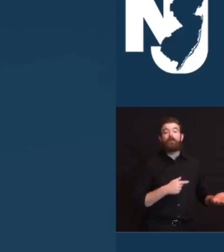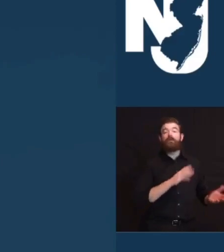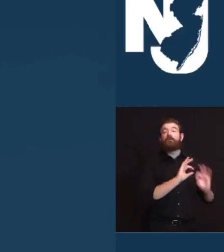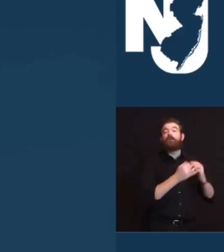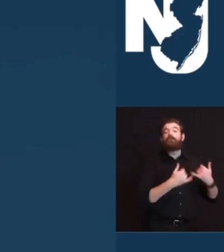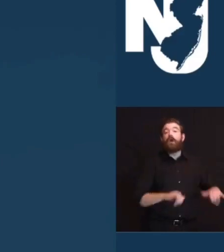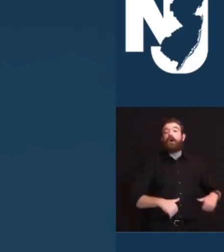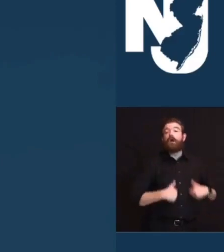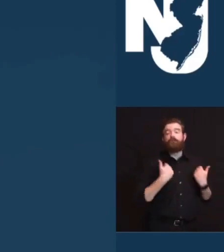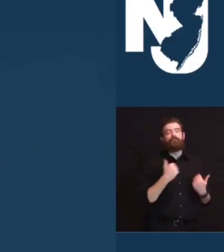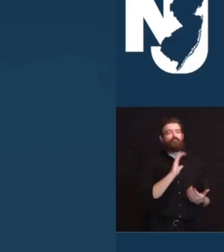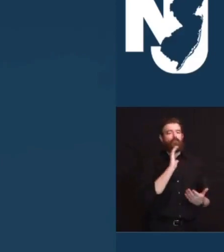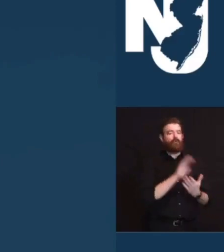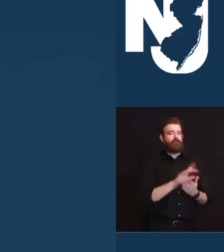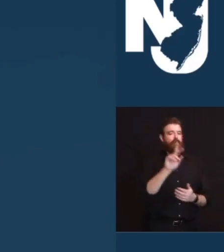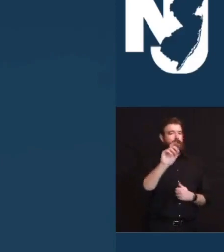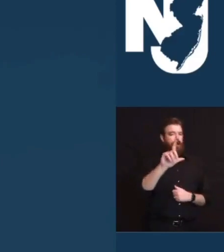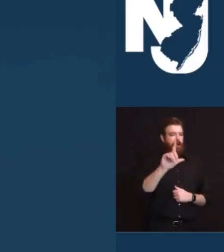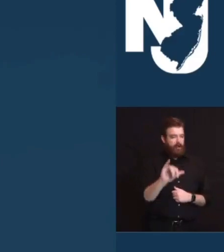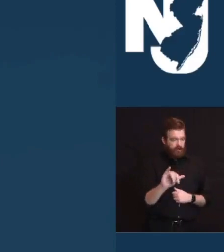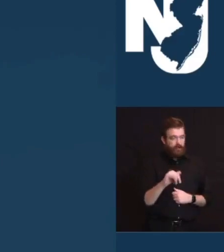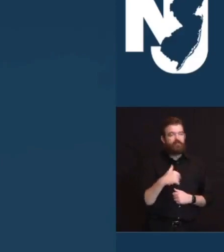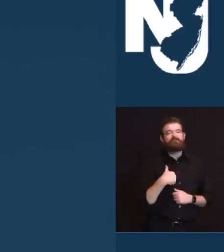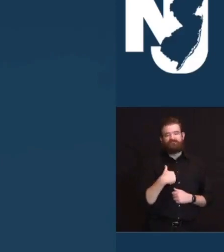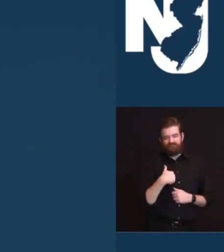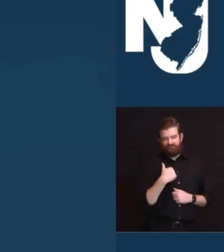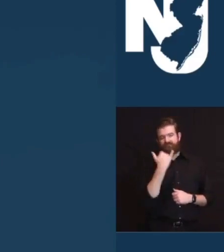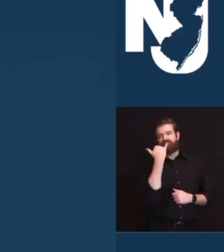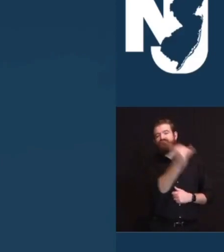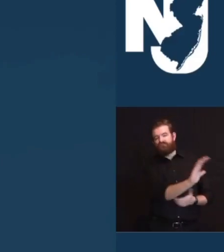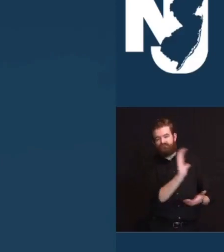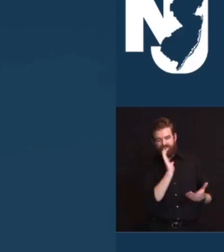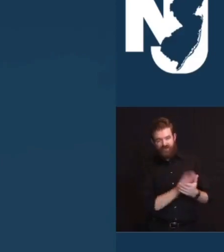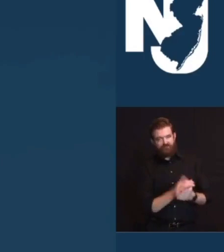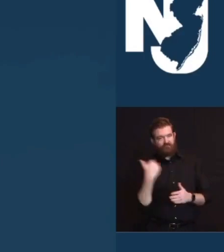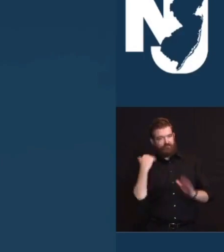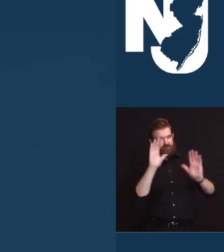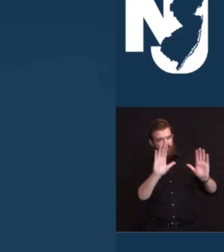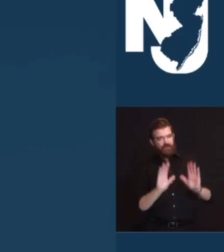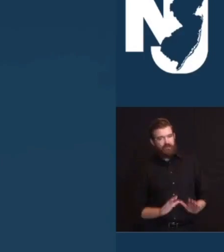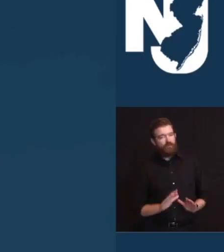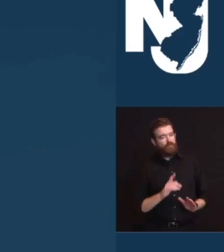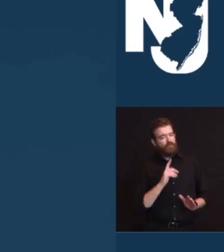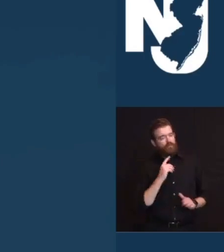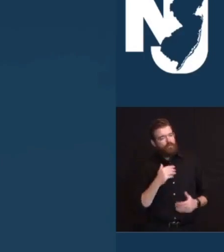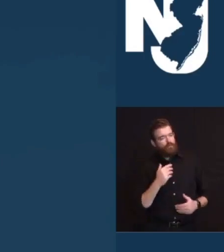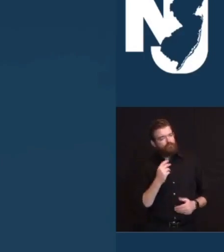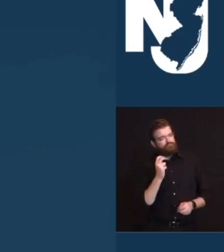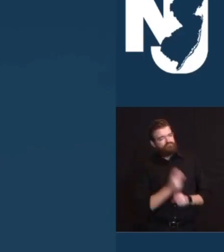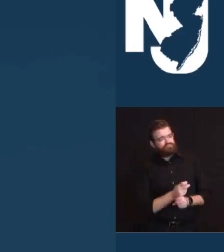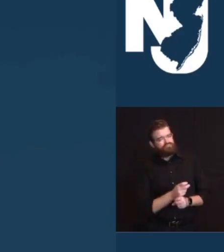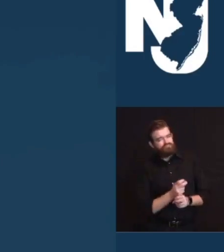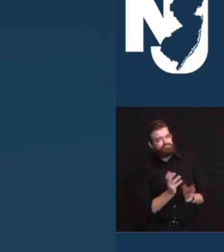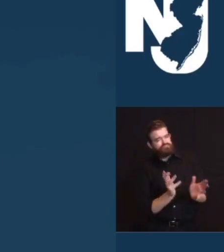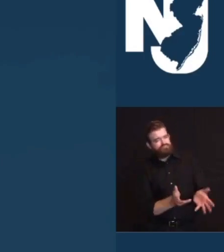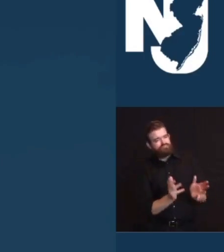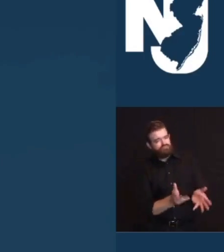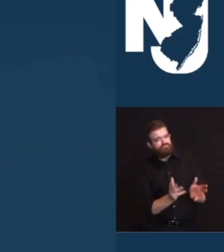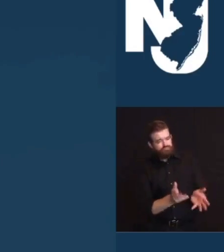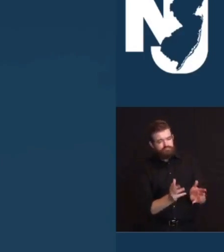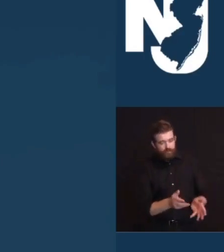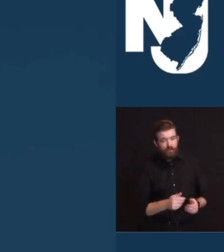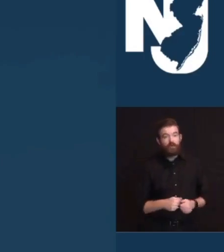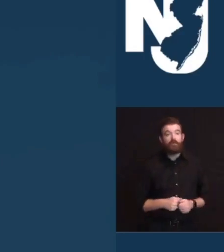Sunday, and you can imagine that was not easy for her. And his daughters Casimir and Mayel, and son